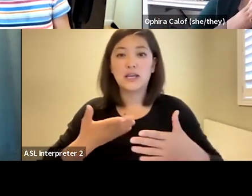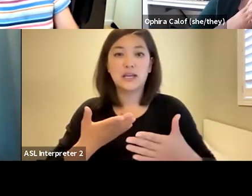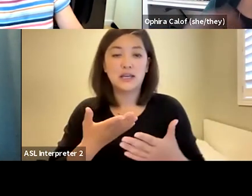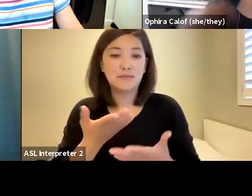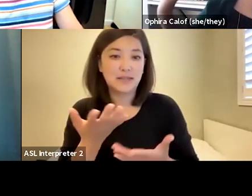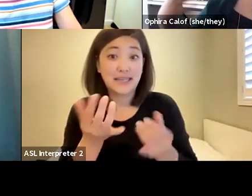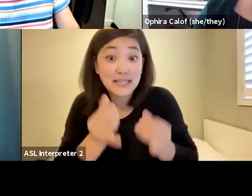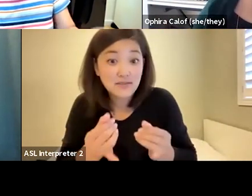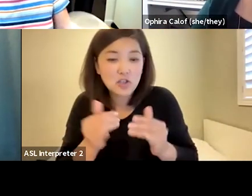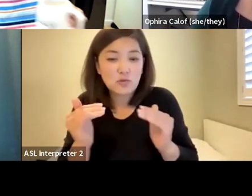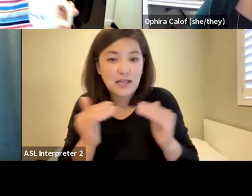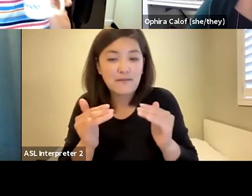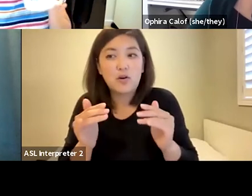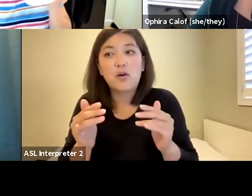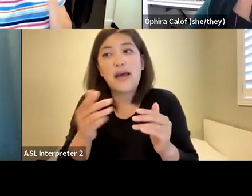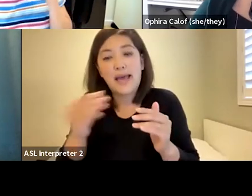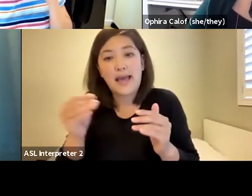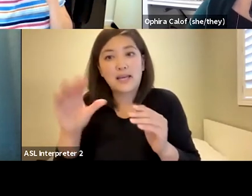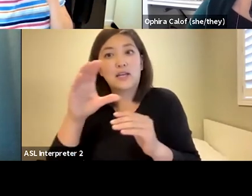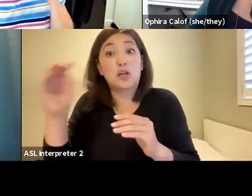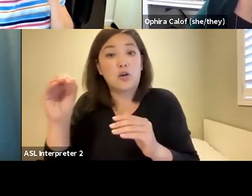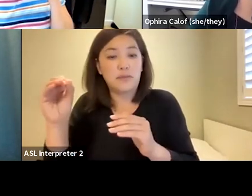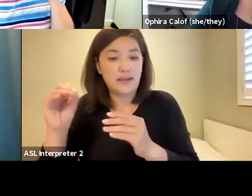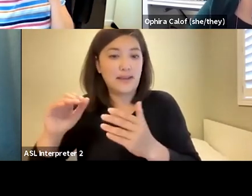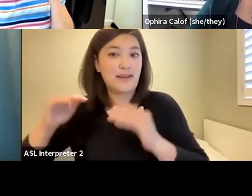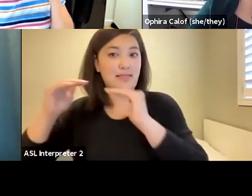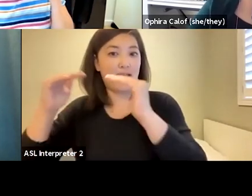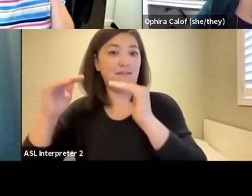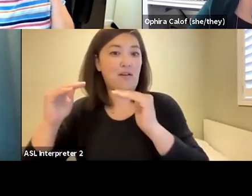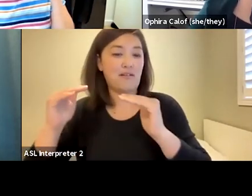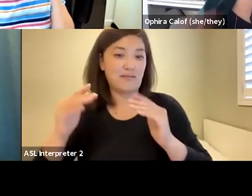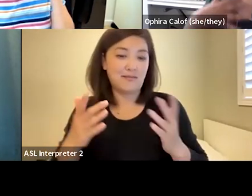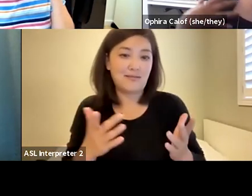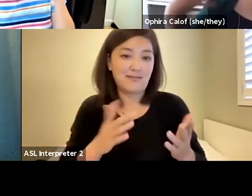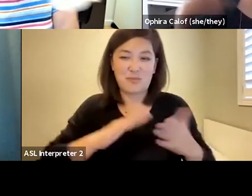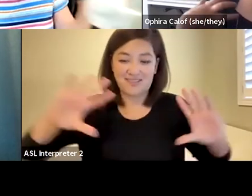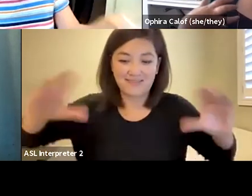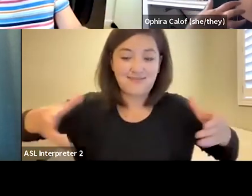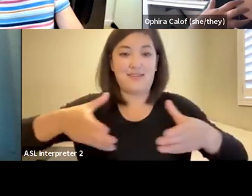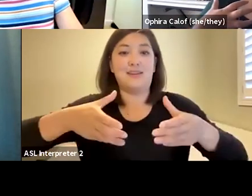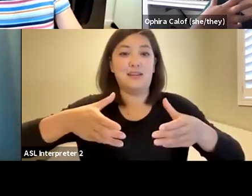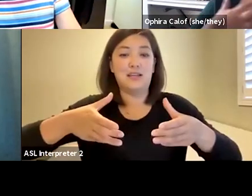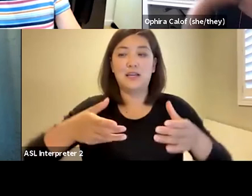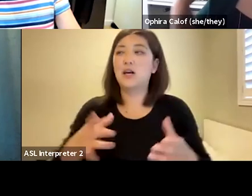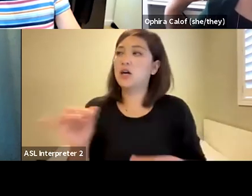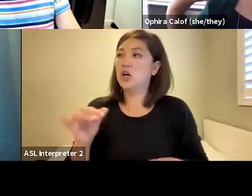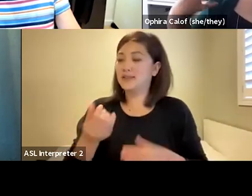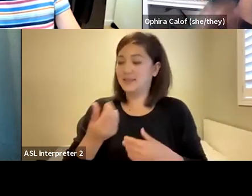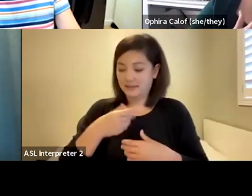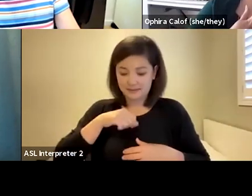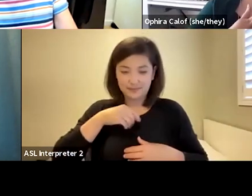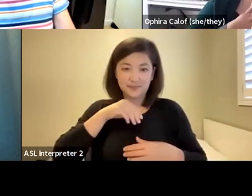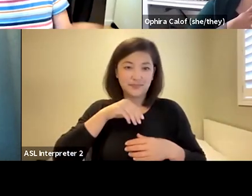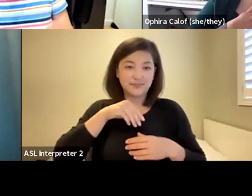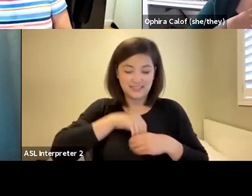essential. But also I think something that I'm trying to internalize myself and say out loud